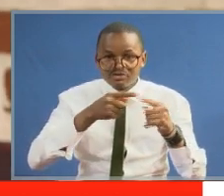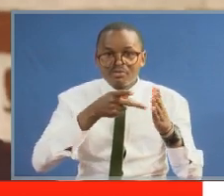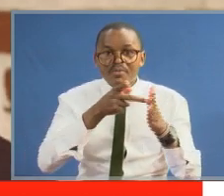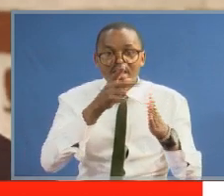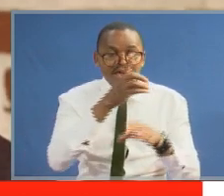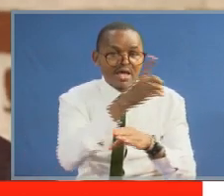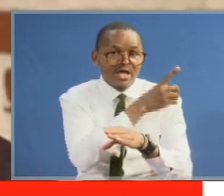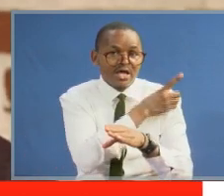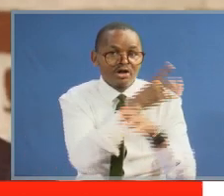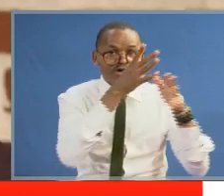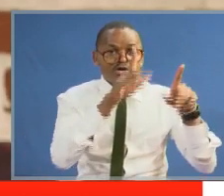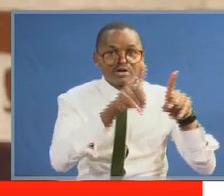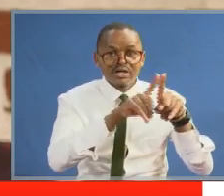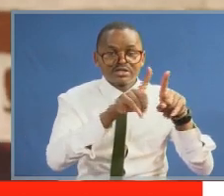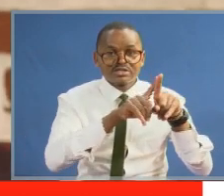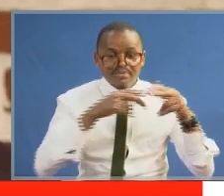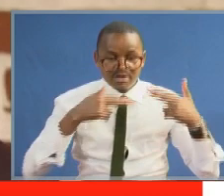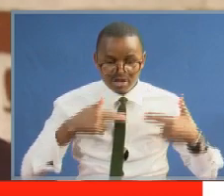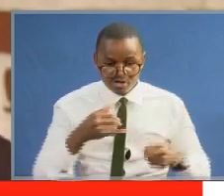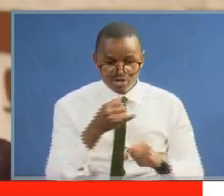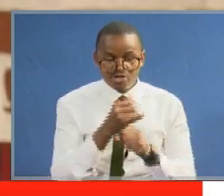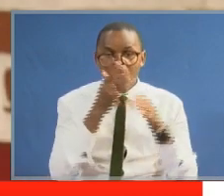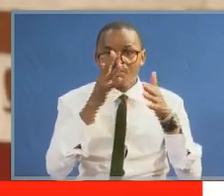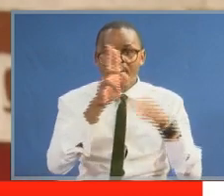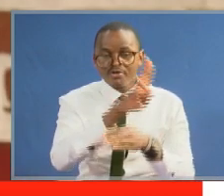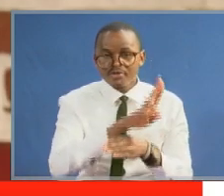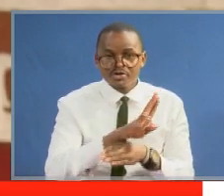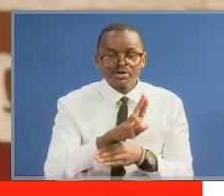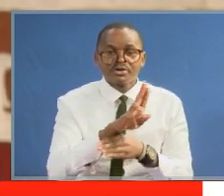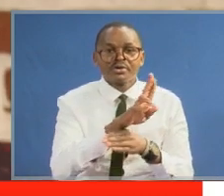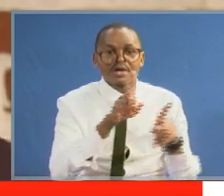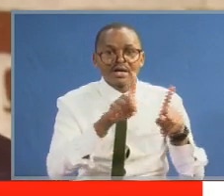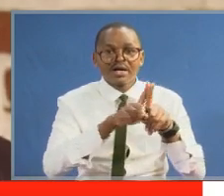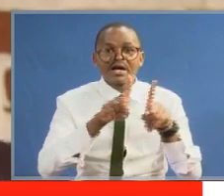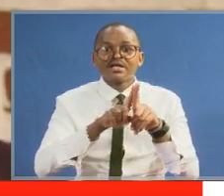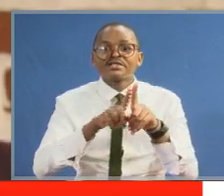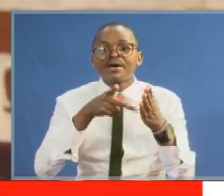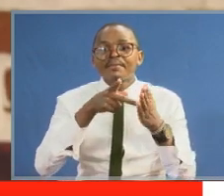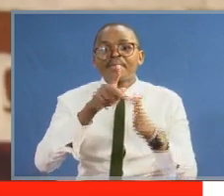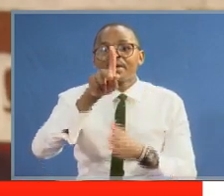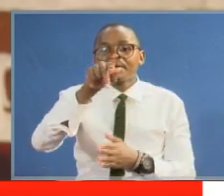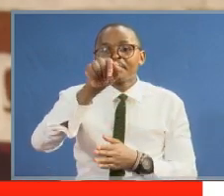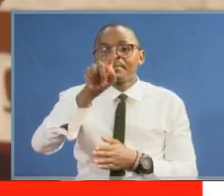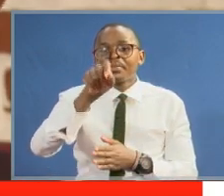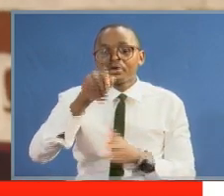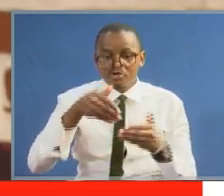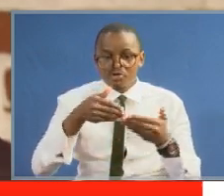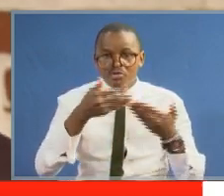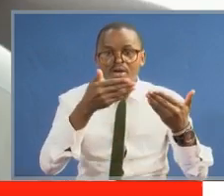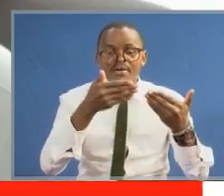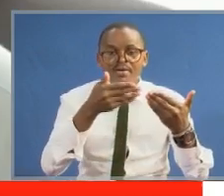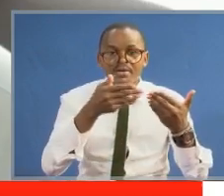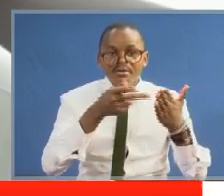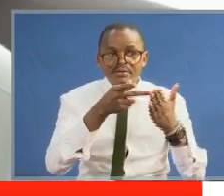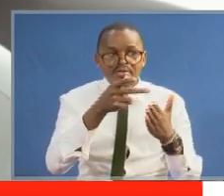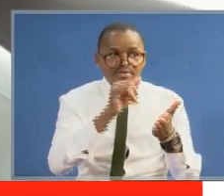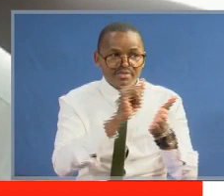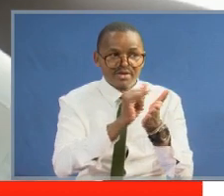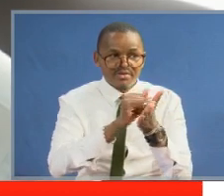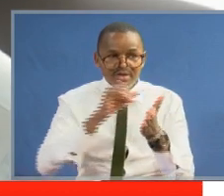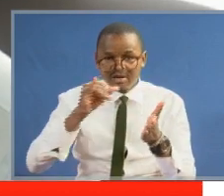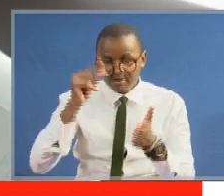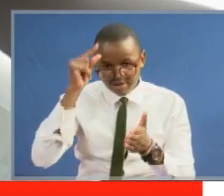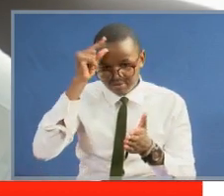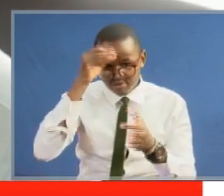workers. So there is no need for counties to be used as a pay point to release salaries. That the county government